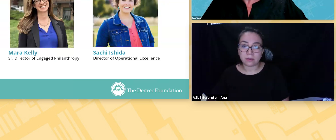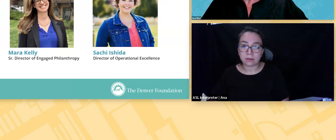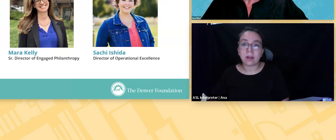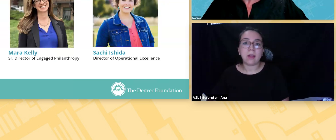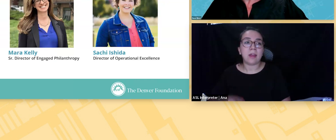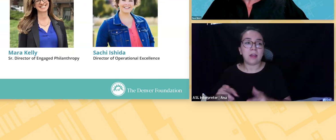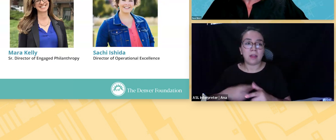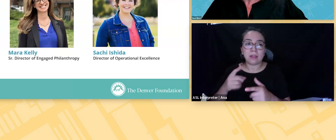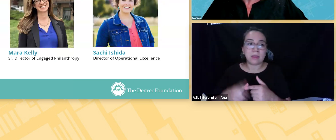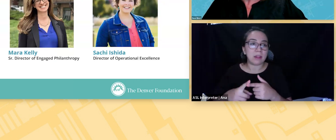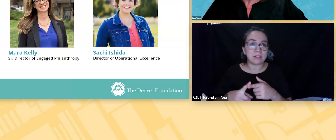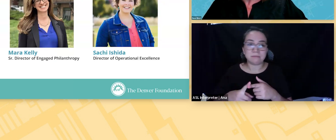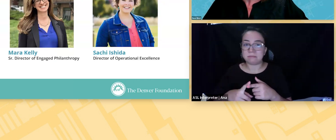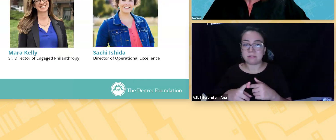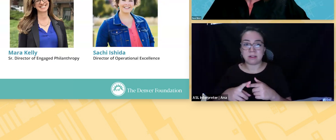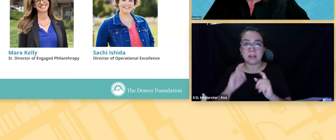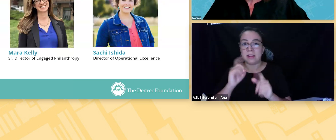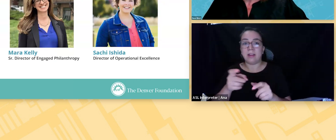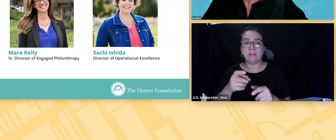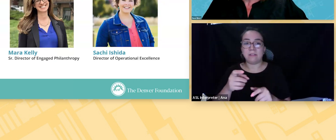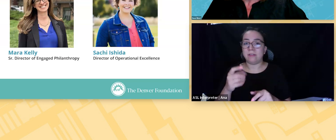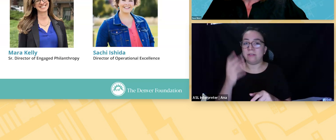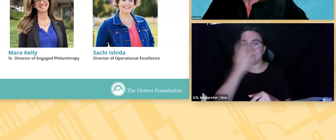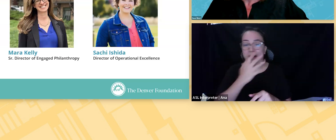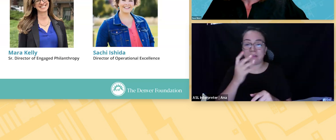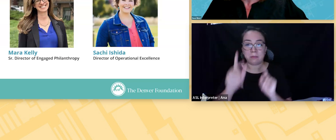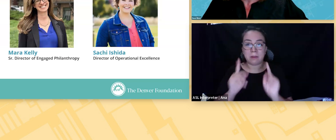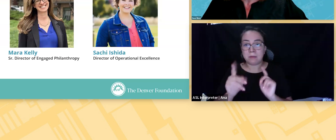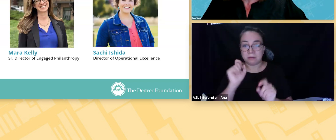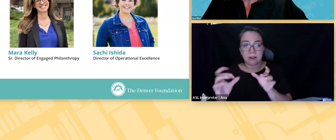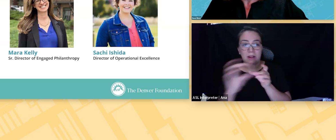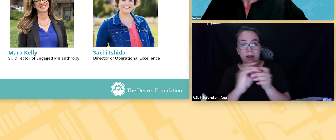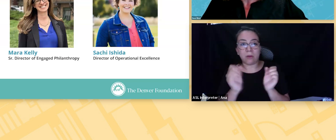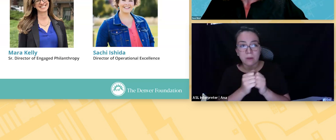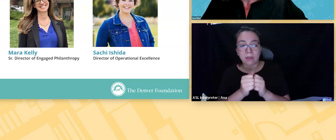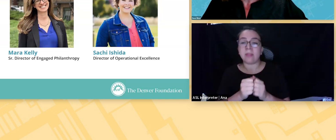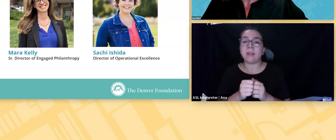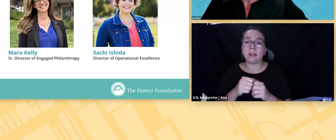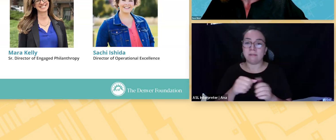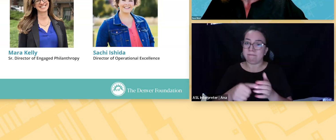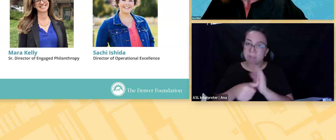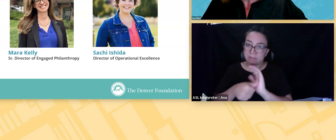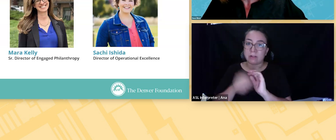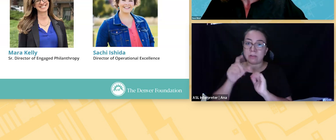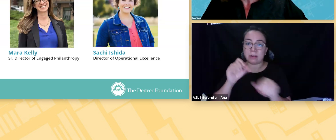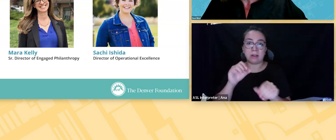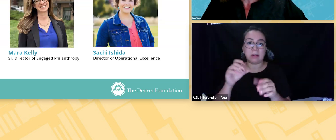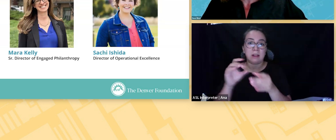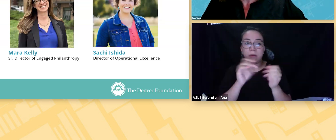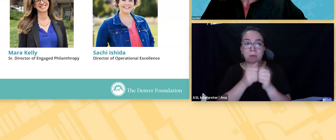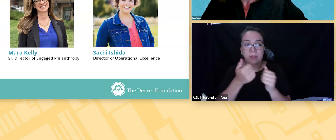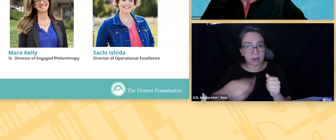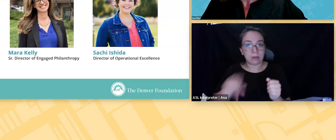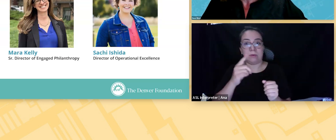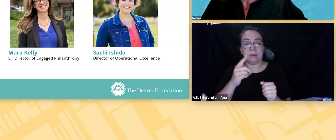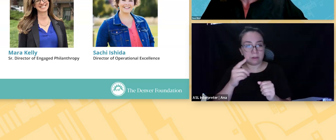And then just to give you a sense of the faces and the folks that you can connect with, and just emphasizing that you can connect with any of us.